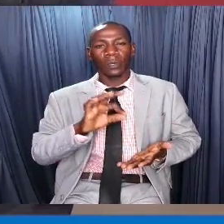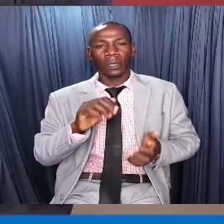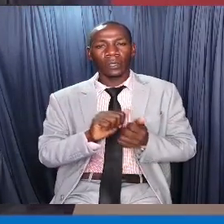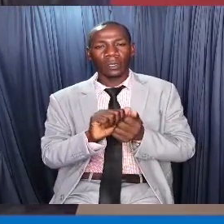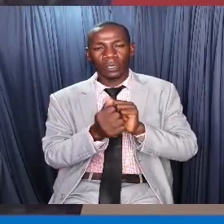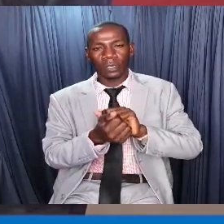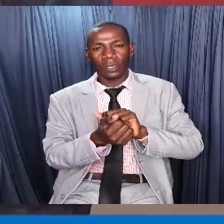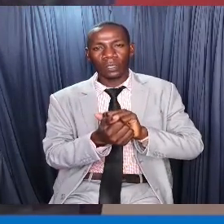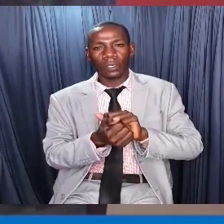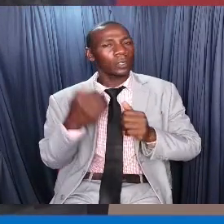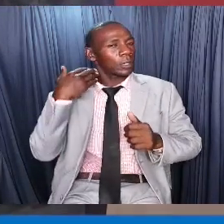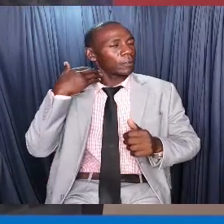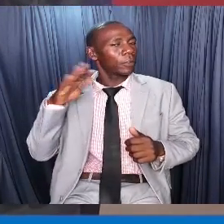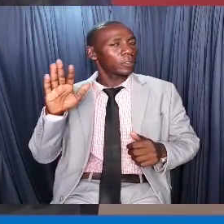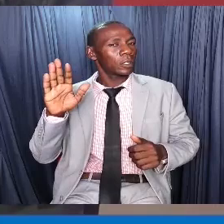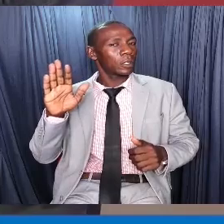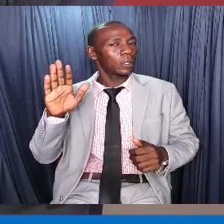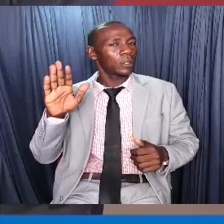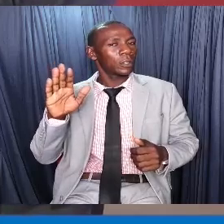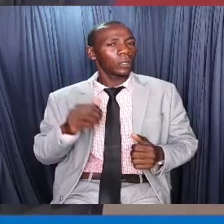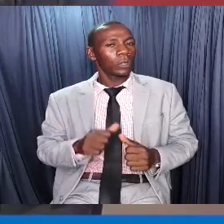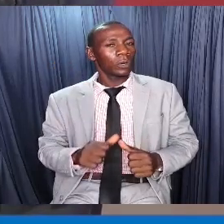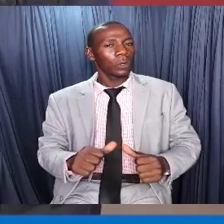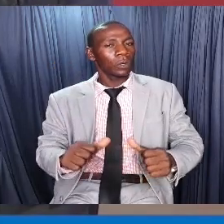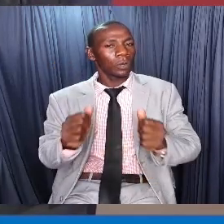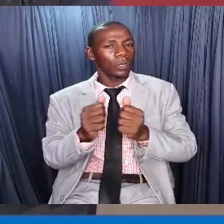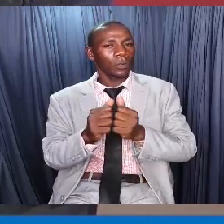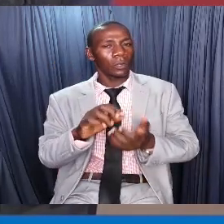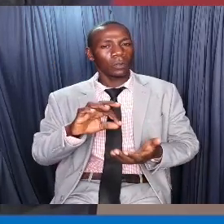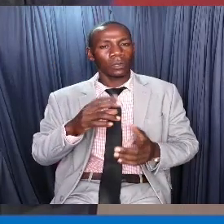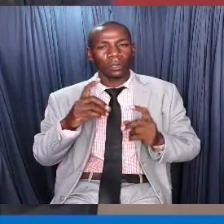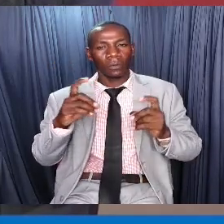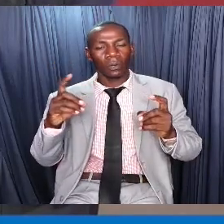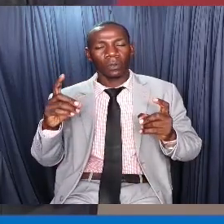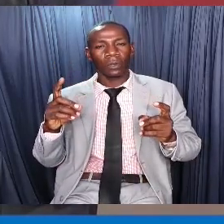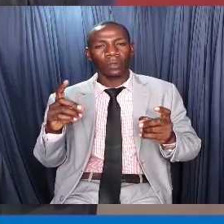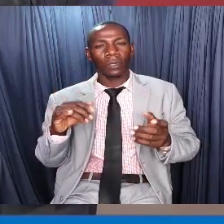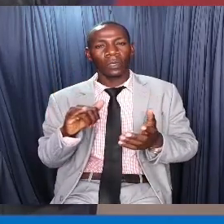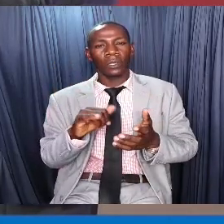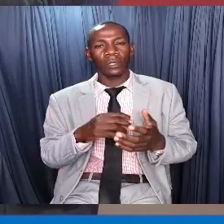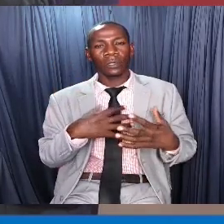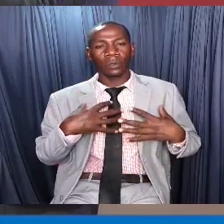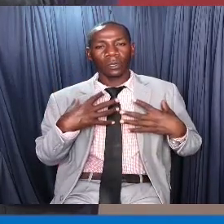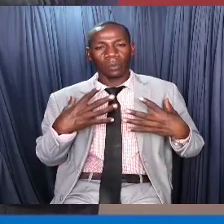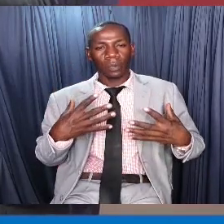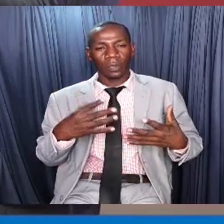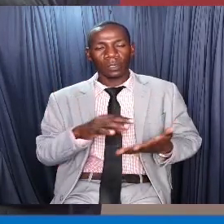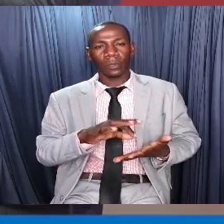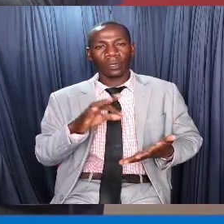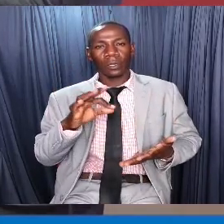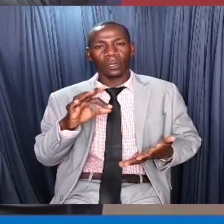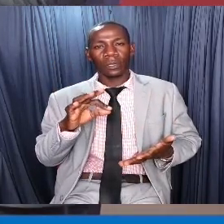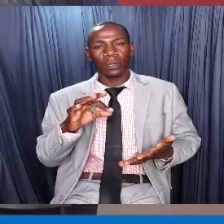A spirit that turns. Kukataa. Refusing. Kuendelea na maovu. To continue in evil. Hii ndio roho ya toba. This is the spirit of repentance. Manake